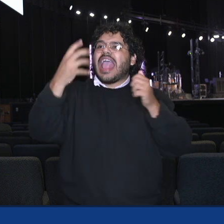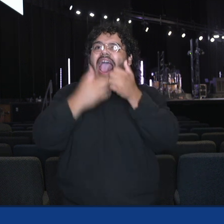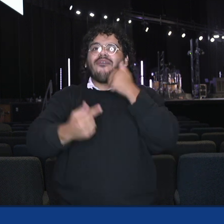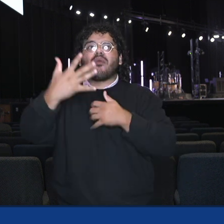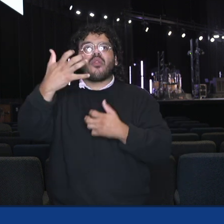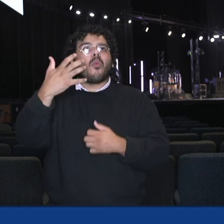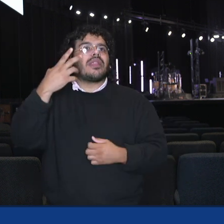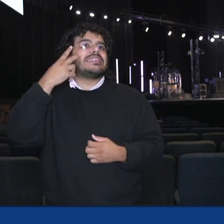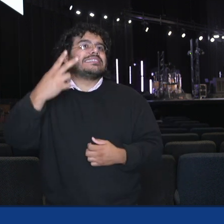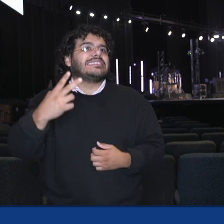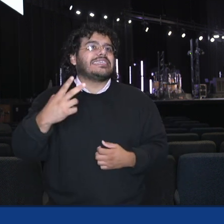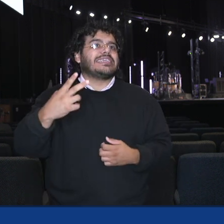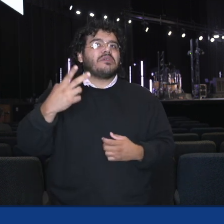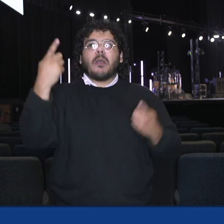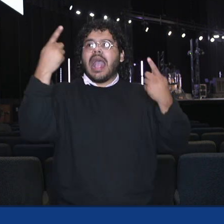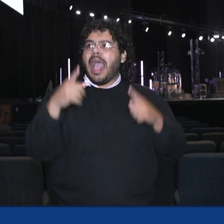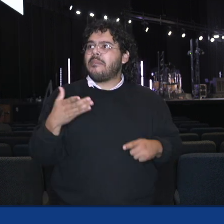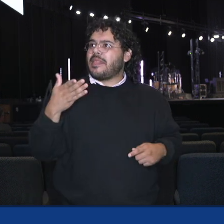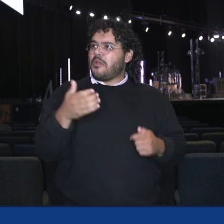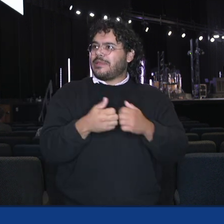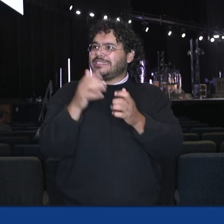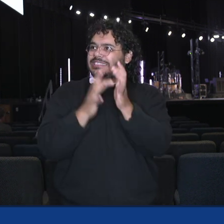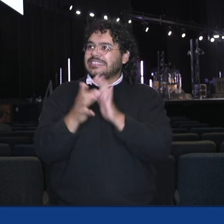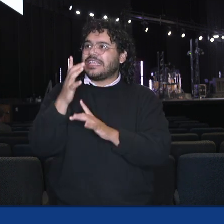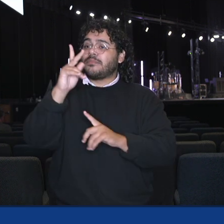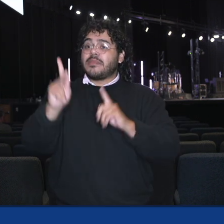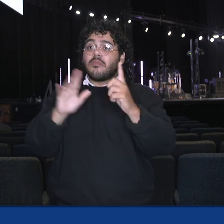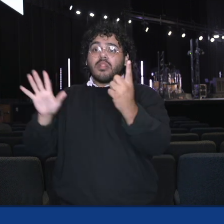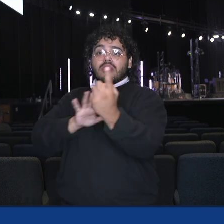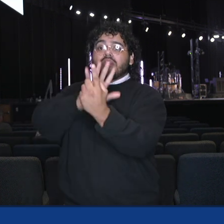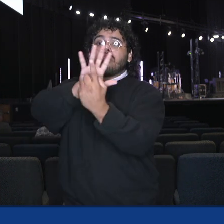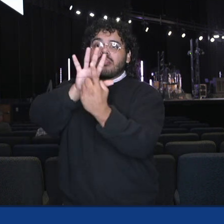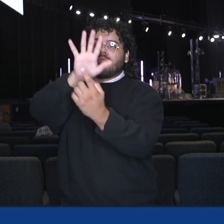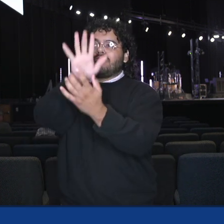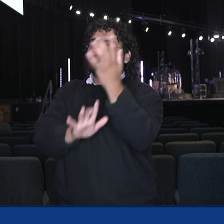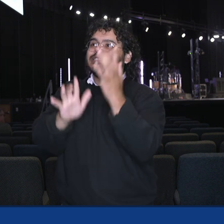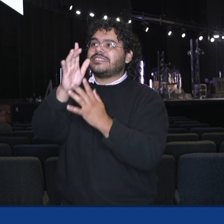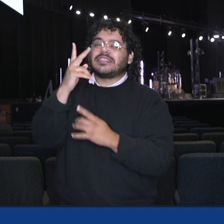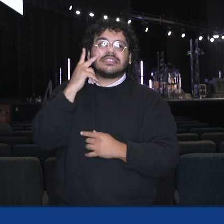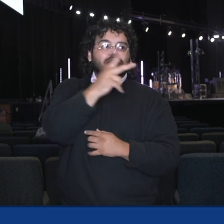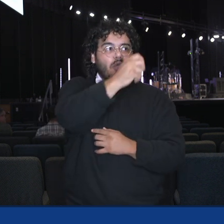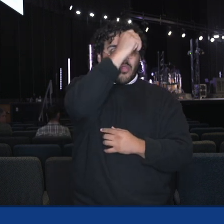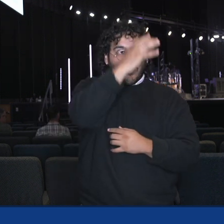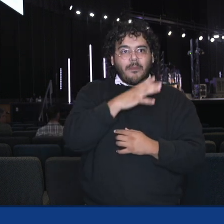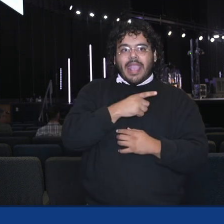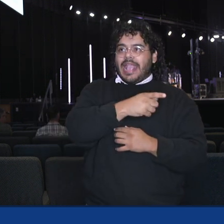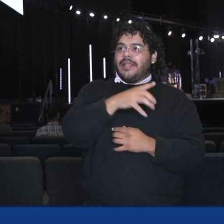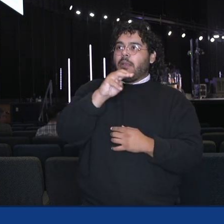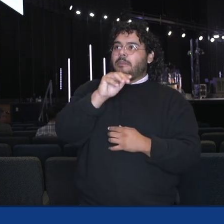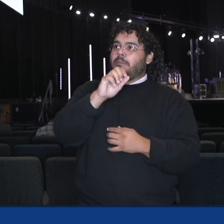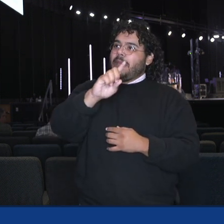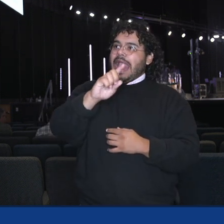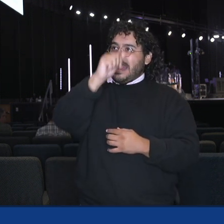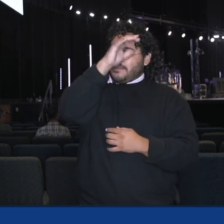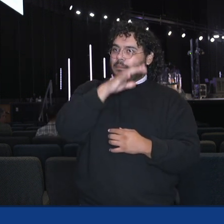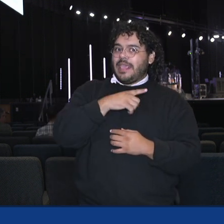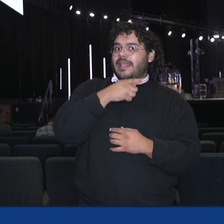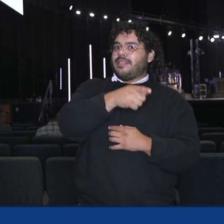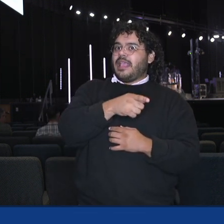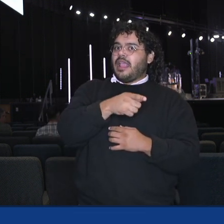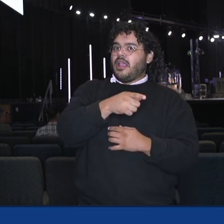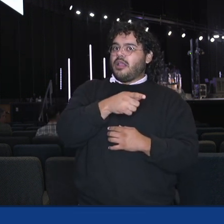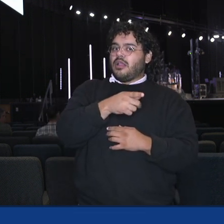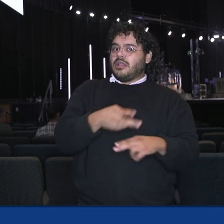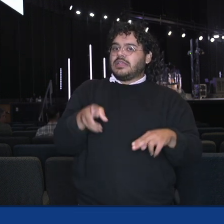happened. Duh. They came up to Jesus and saw the madman sitting there wearing decent clothes and making sense,